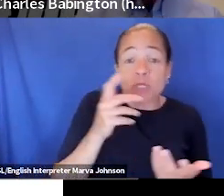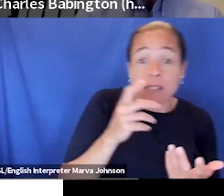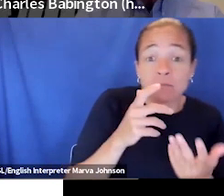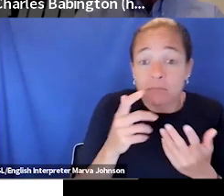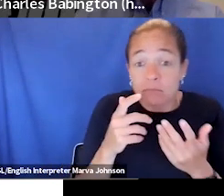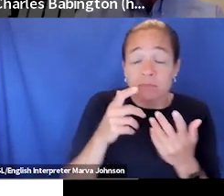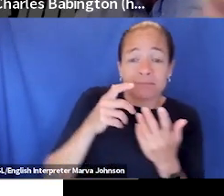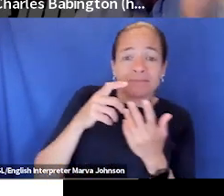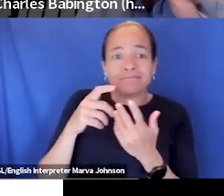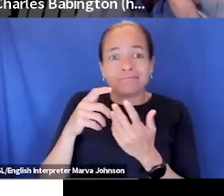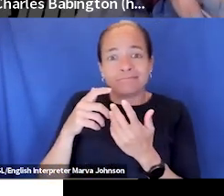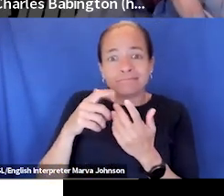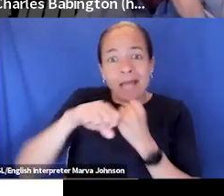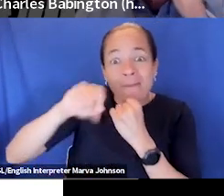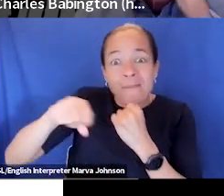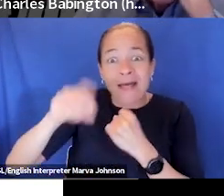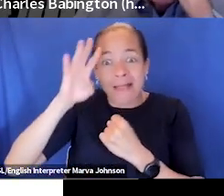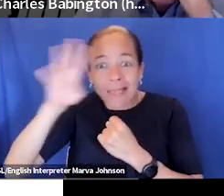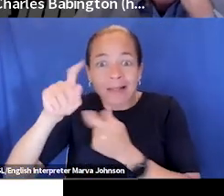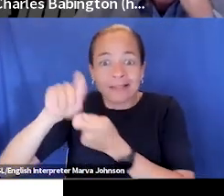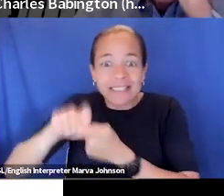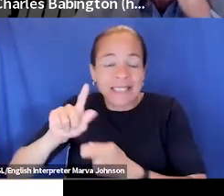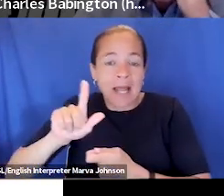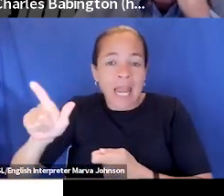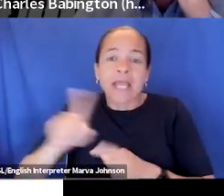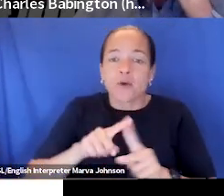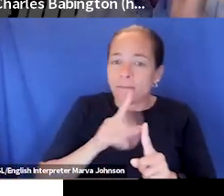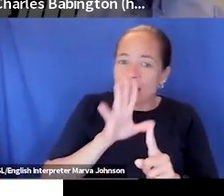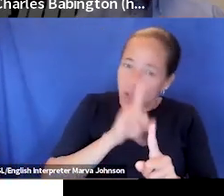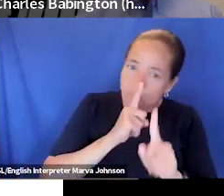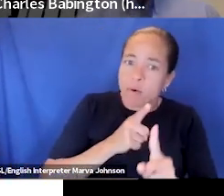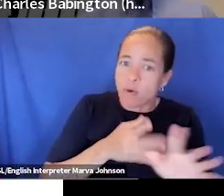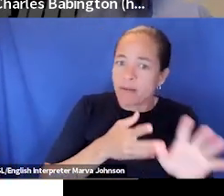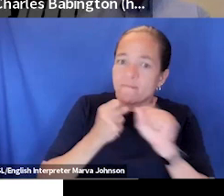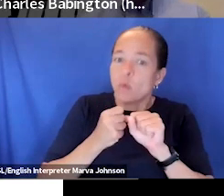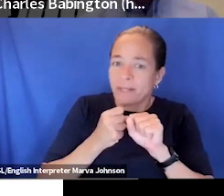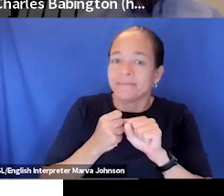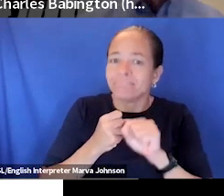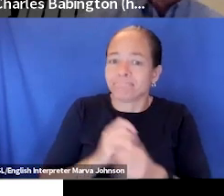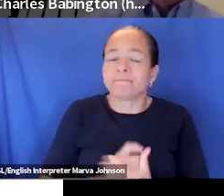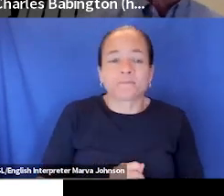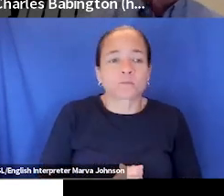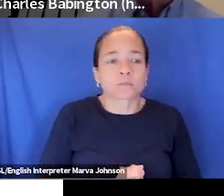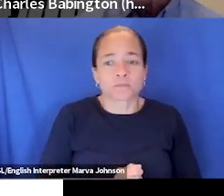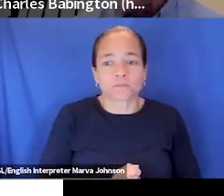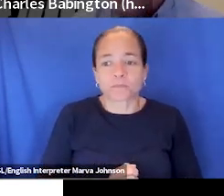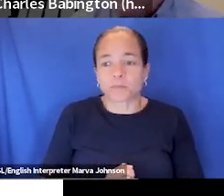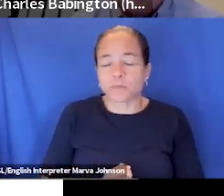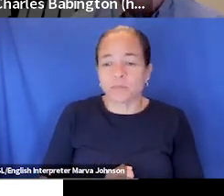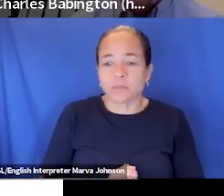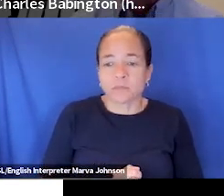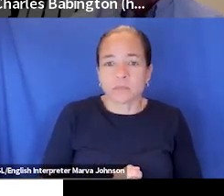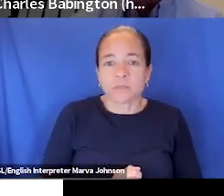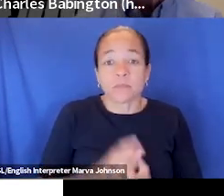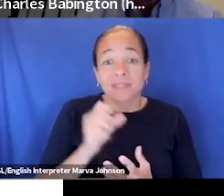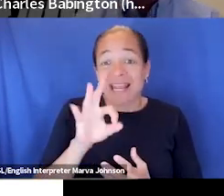that later, but get to your main point. So whenever I send something, I try to use, if you're sending an email,